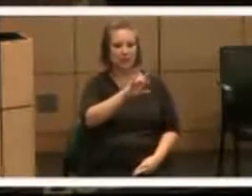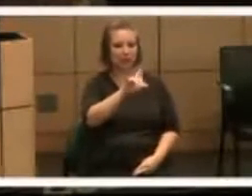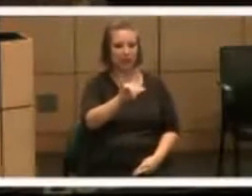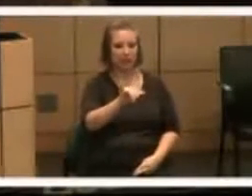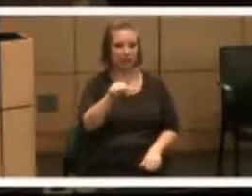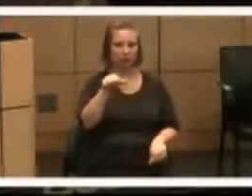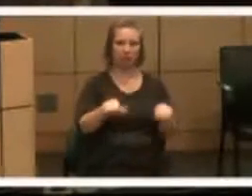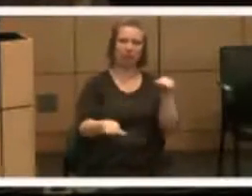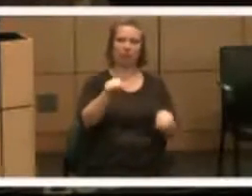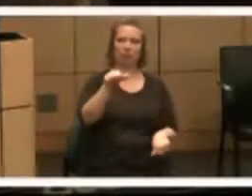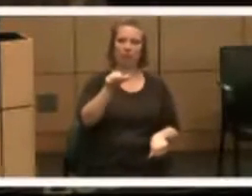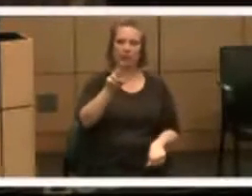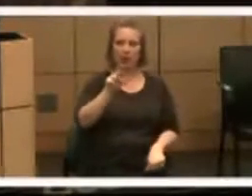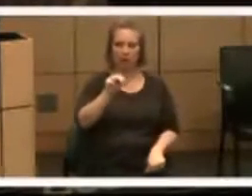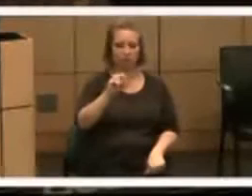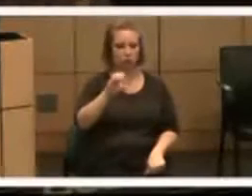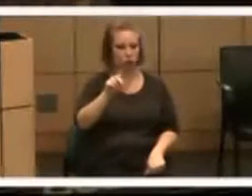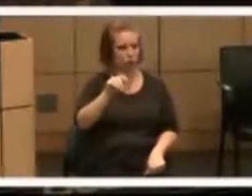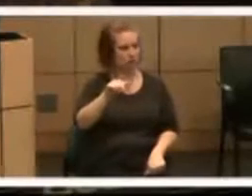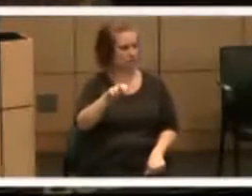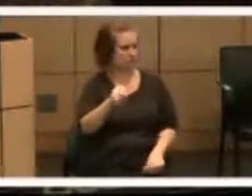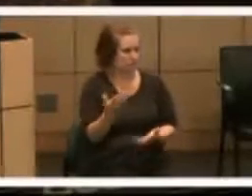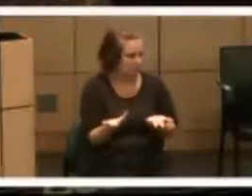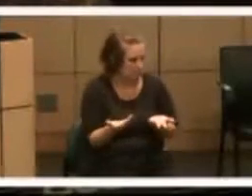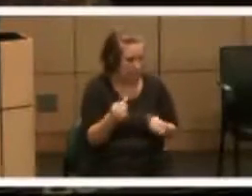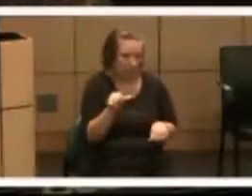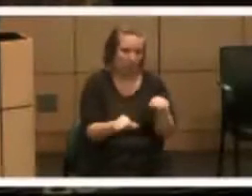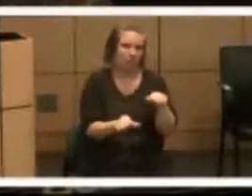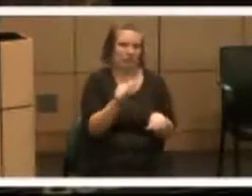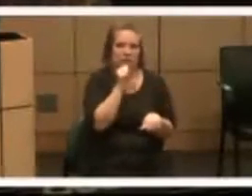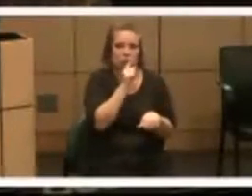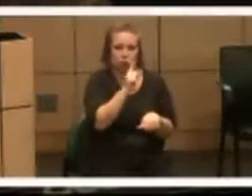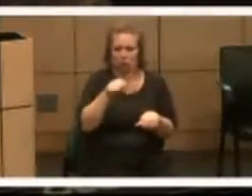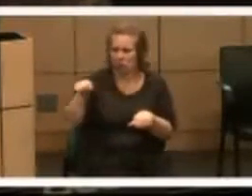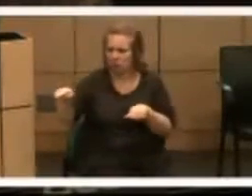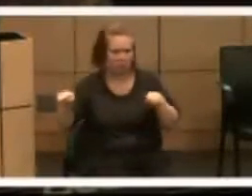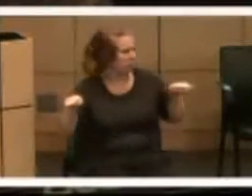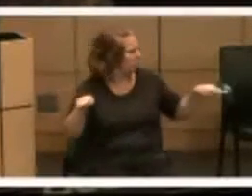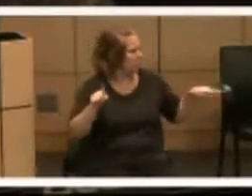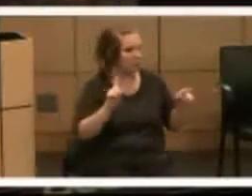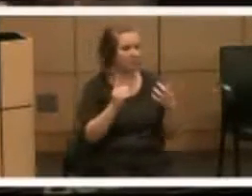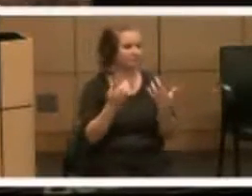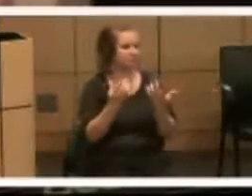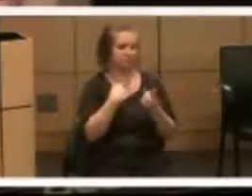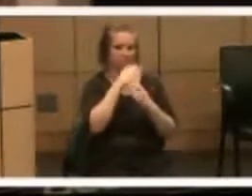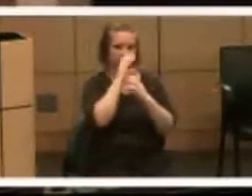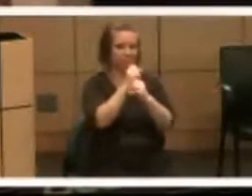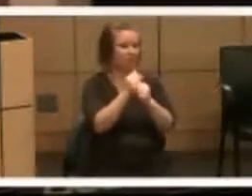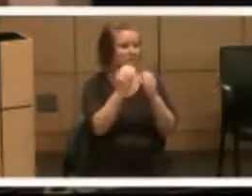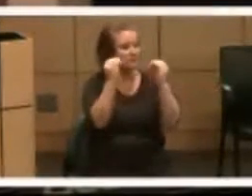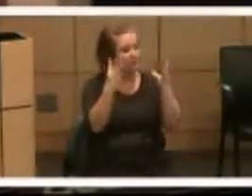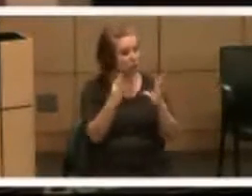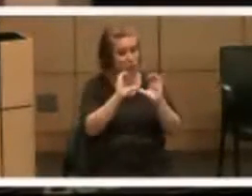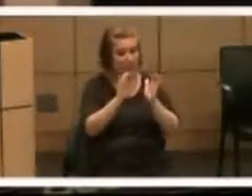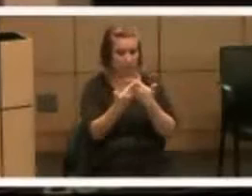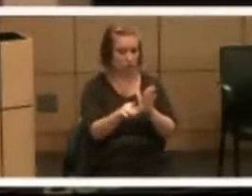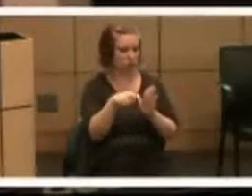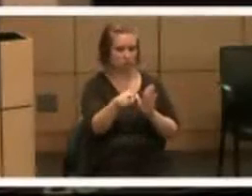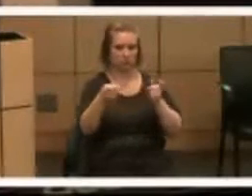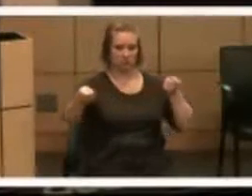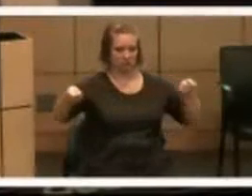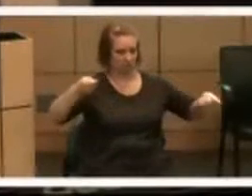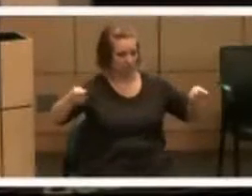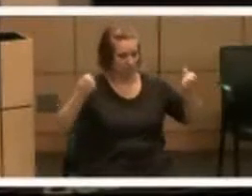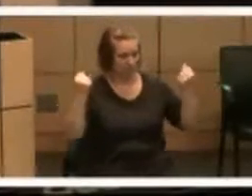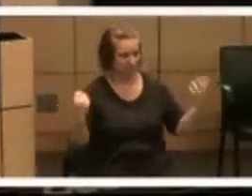more difficult. And I'm always amazed, the teachers in the classroom who have a lot of things to deal with, even when